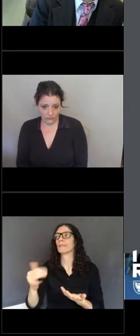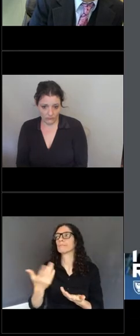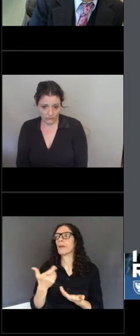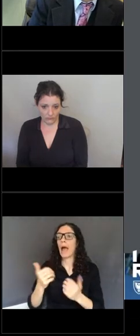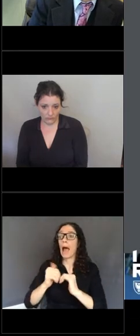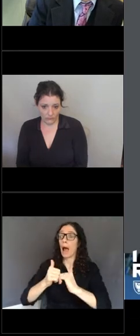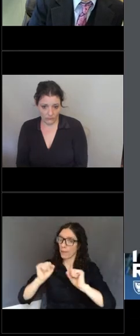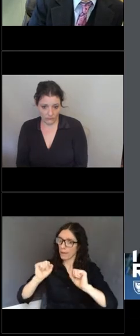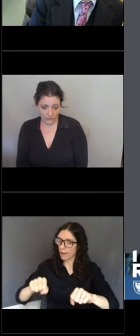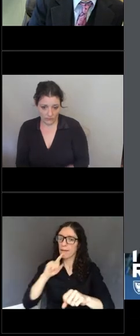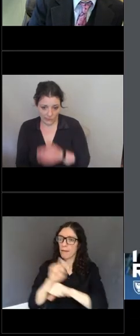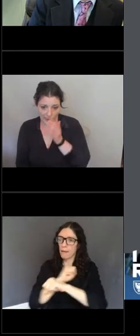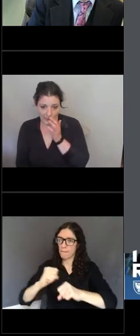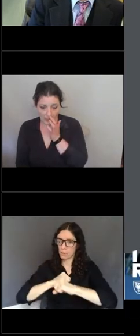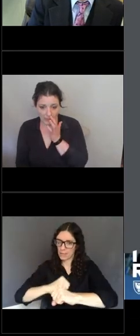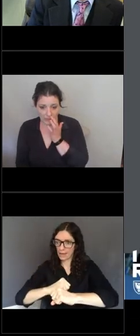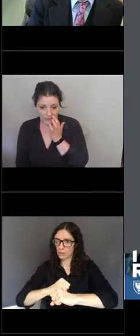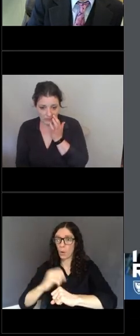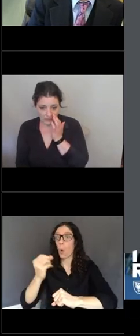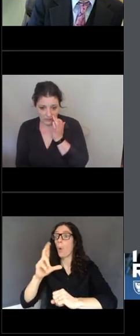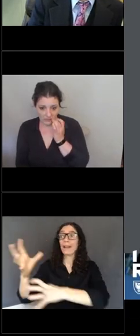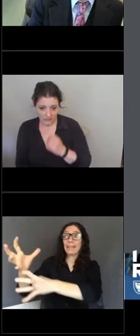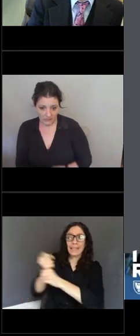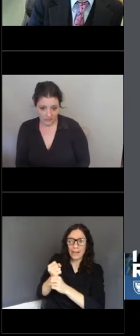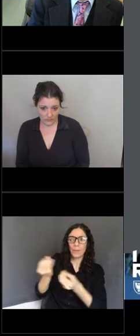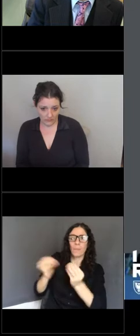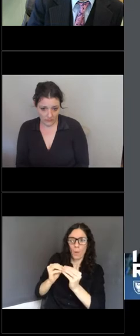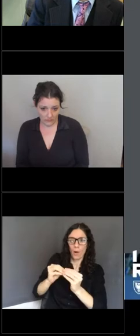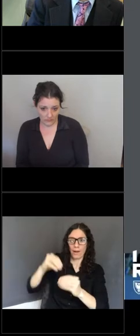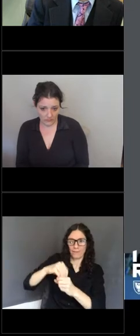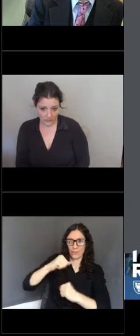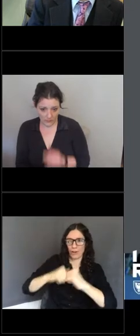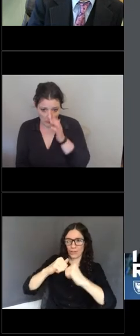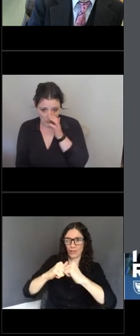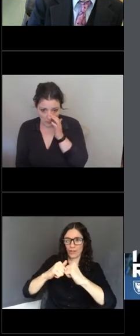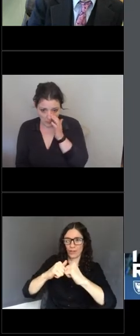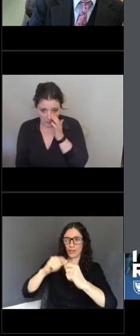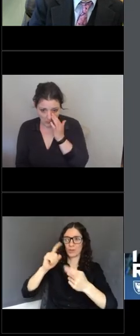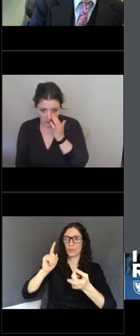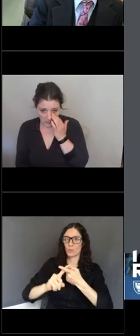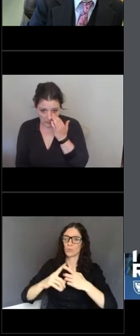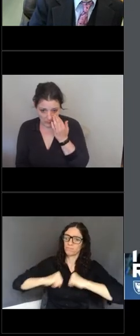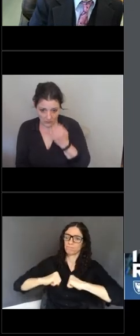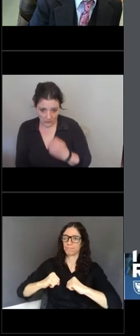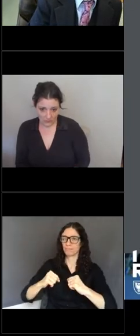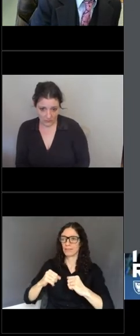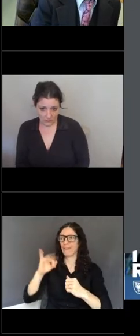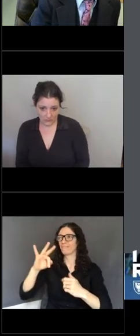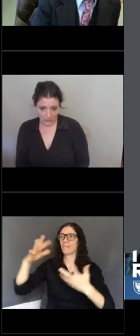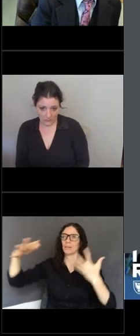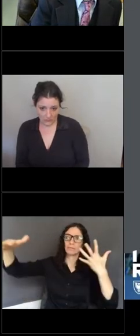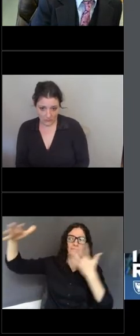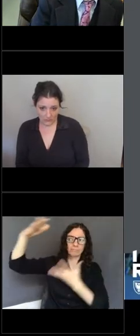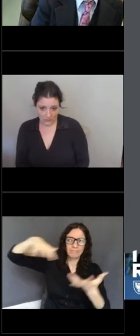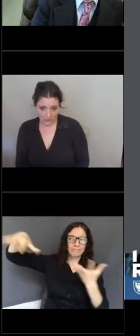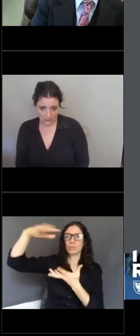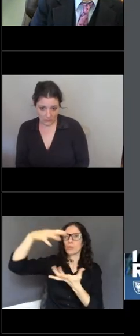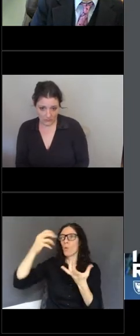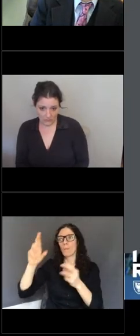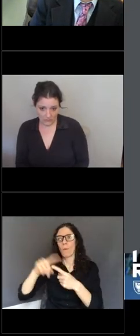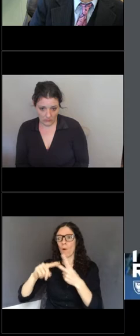or shore up infrastructure against extreme events, rising sea level, and a lot of the actions also